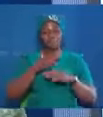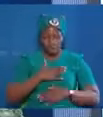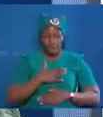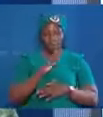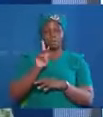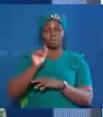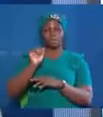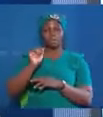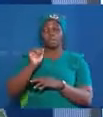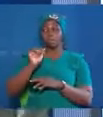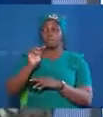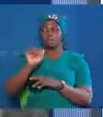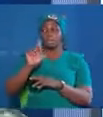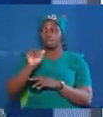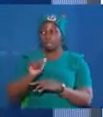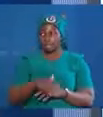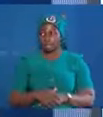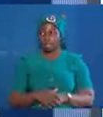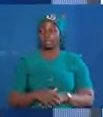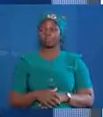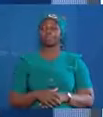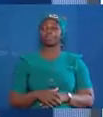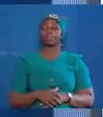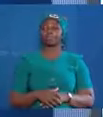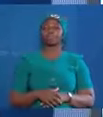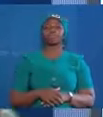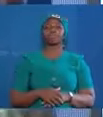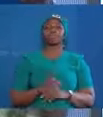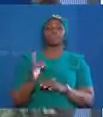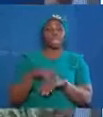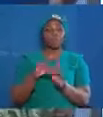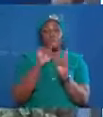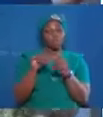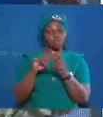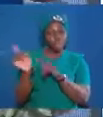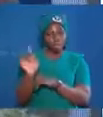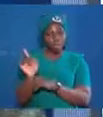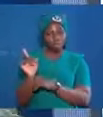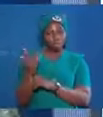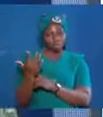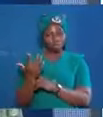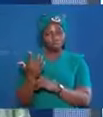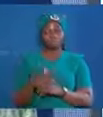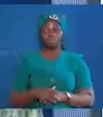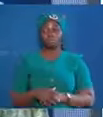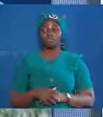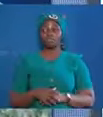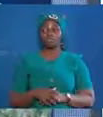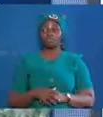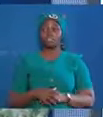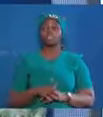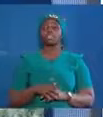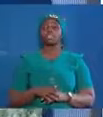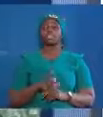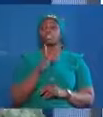just giving him special recognition because of the role I know he plays when we come to Nairobi for us who are coming from the villages. So,